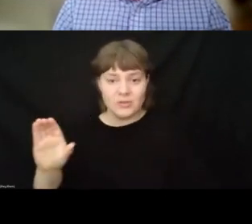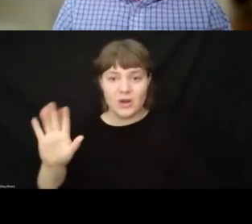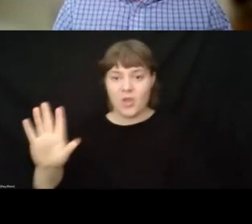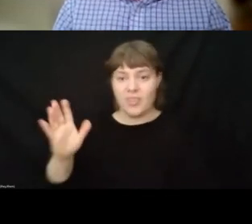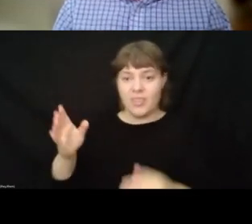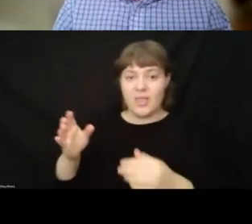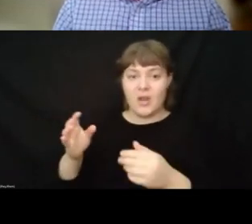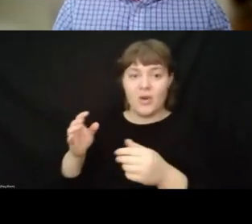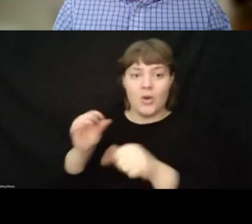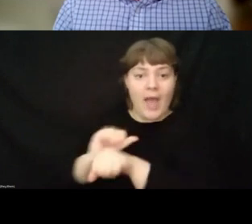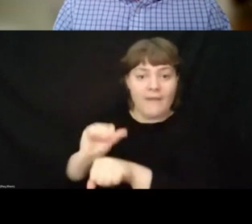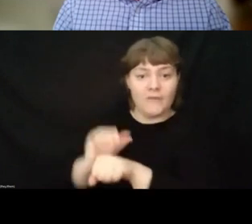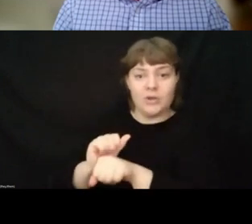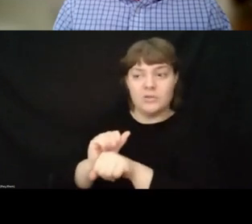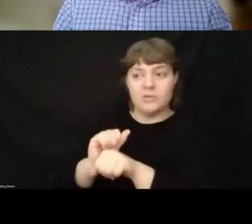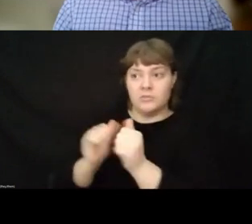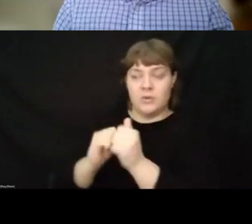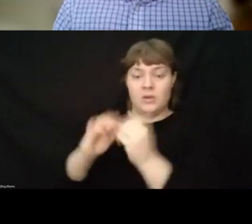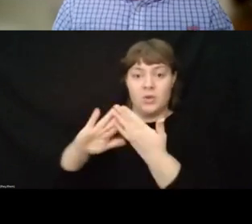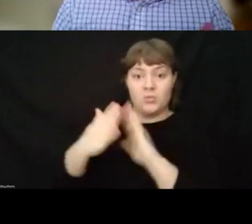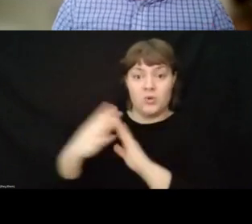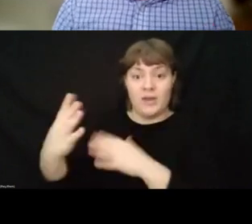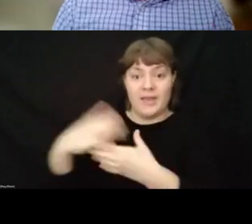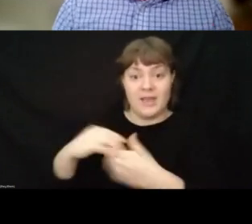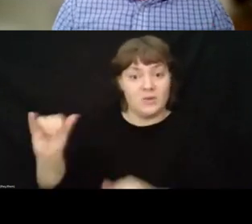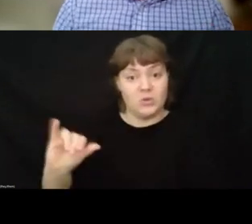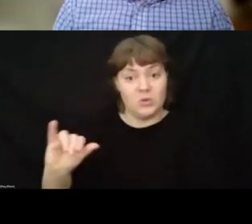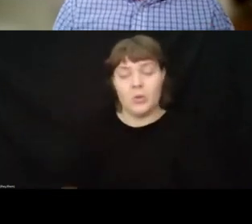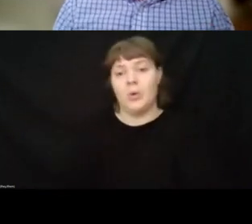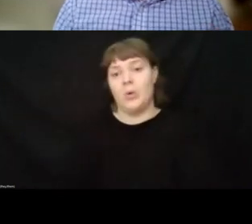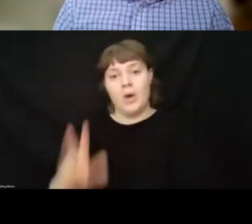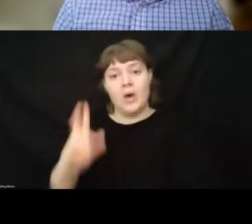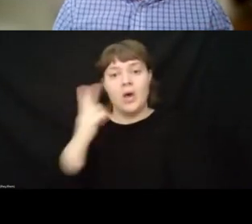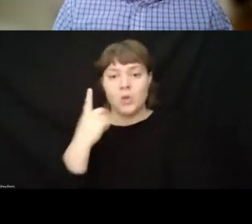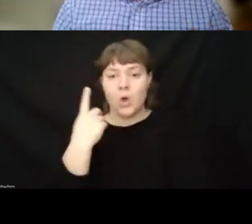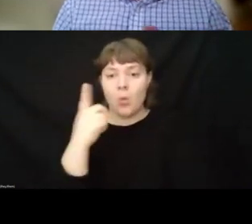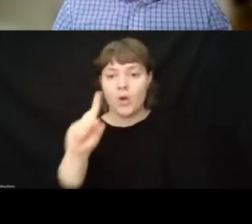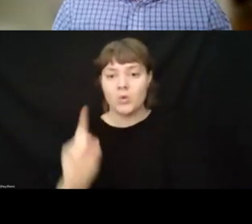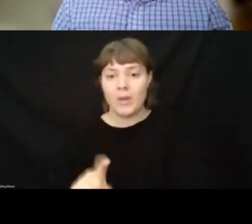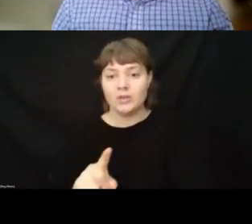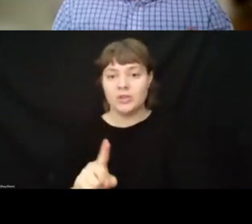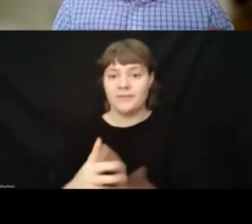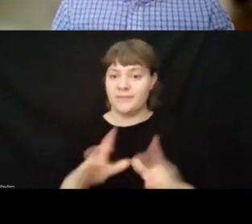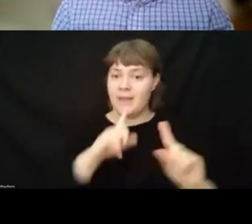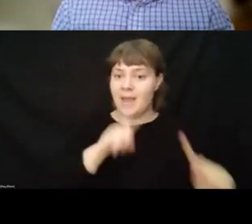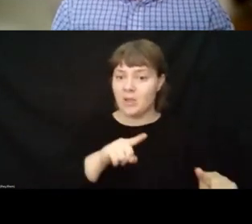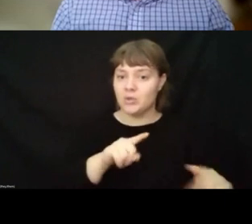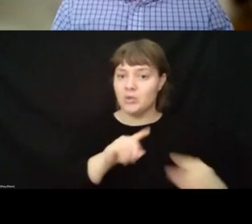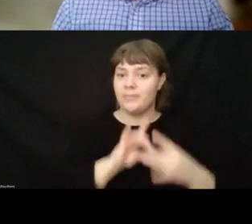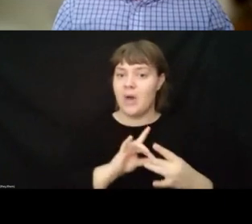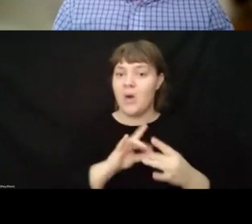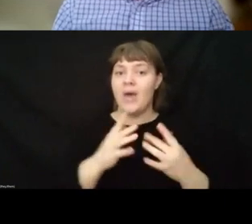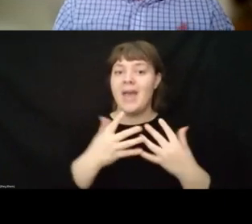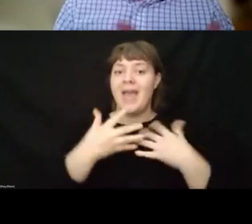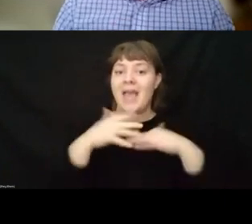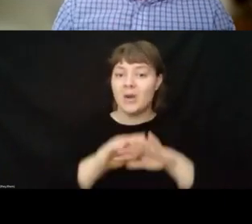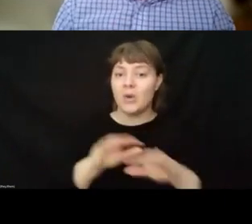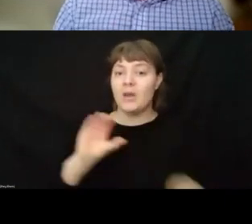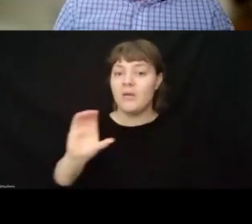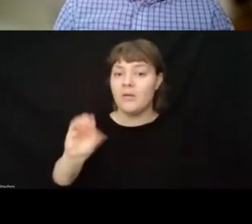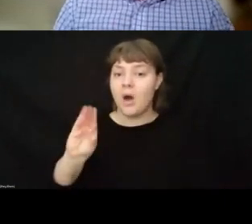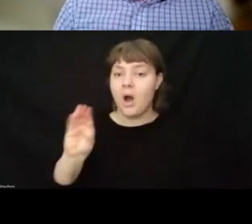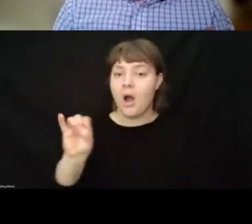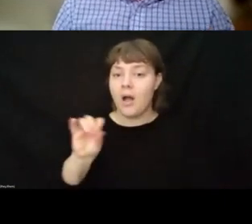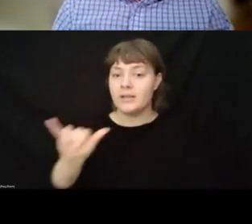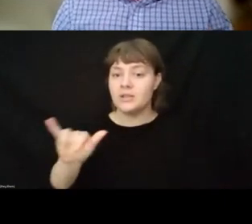particularly with community engagement. So I saw the one question that was answered about, our integrative oncology center, and is that